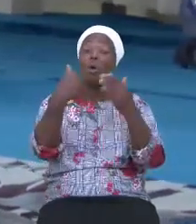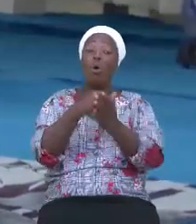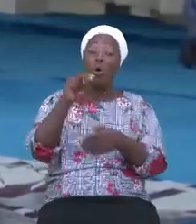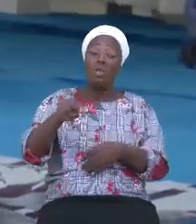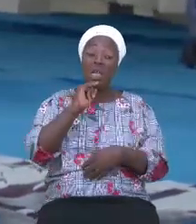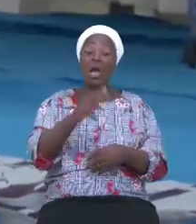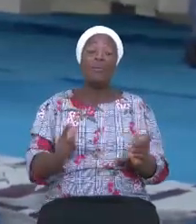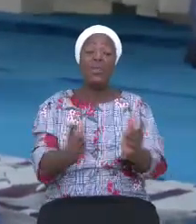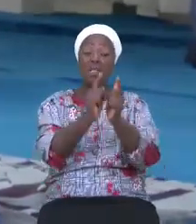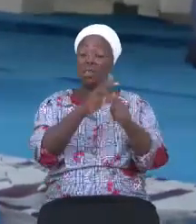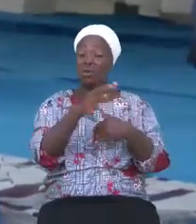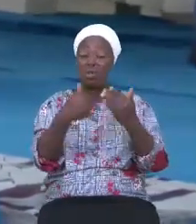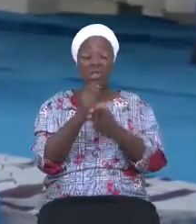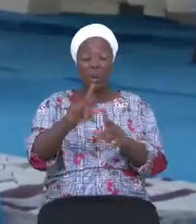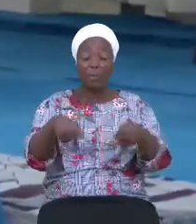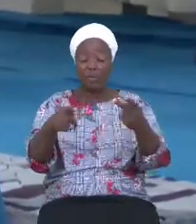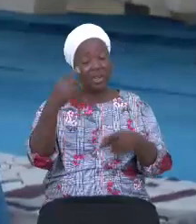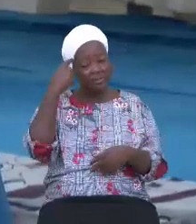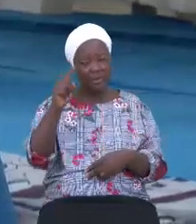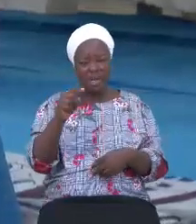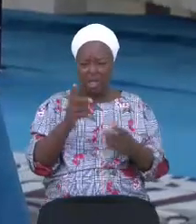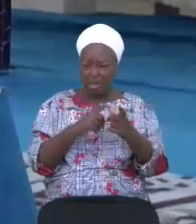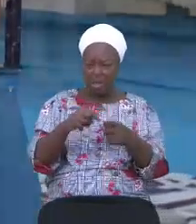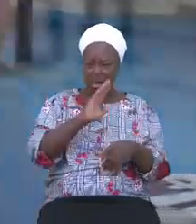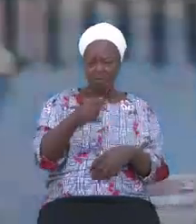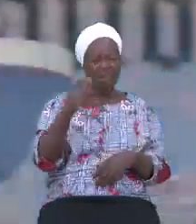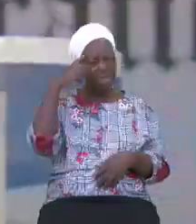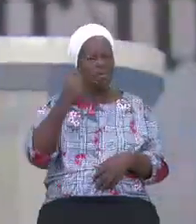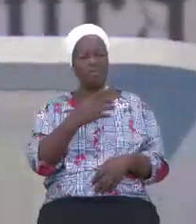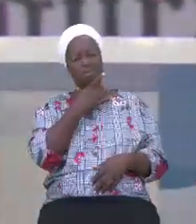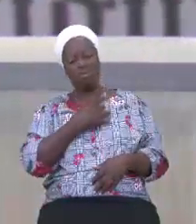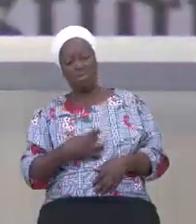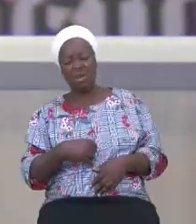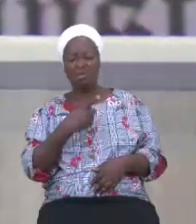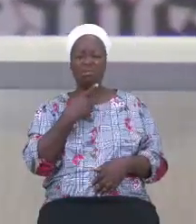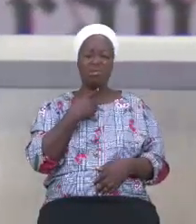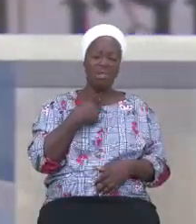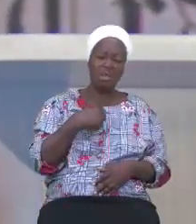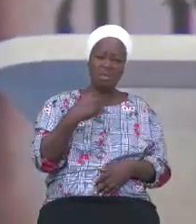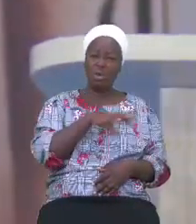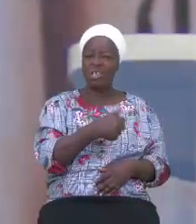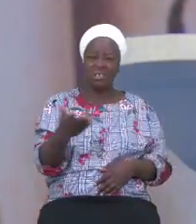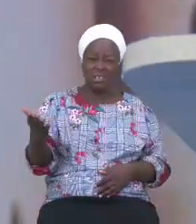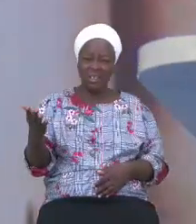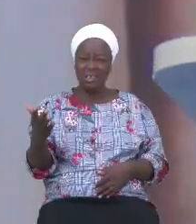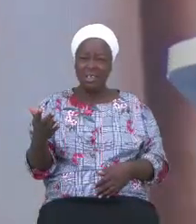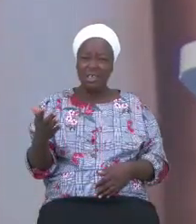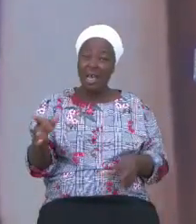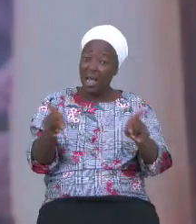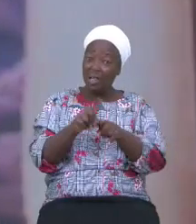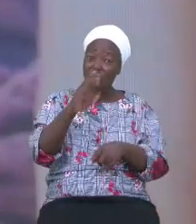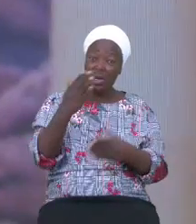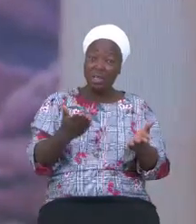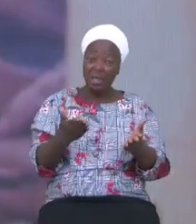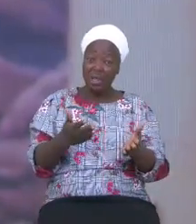are met. They didn't even think of hunger, of thirst, of anything. As you are